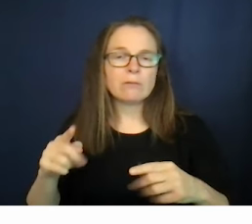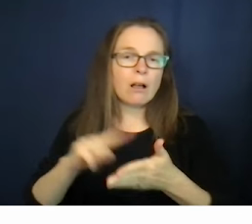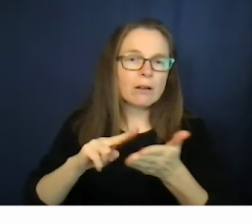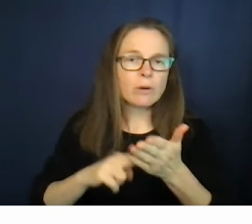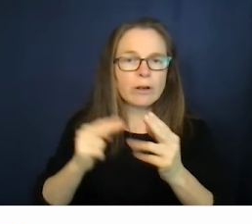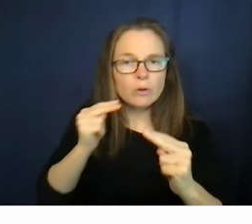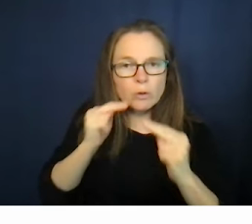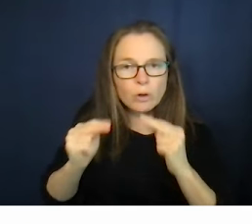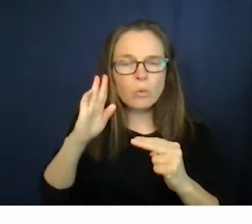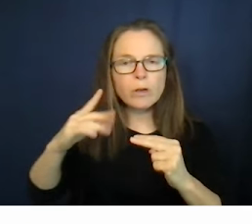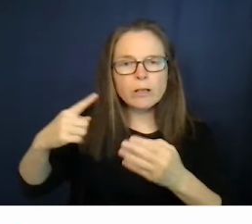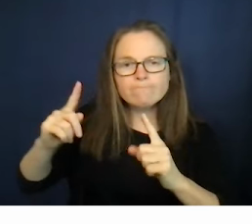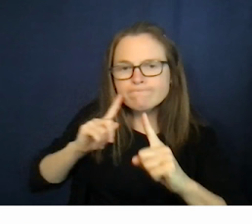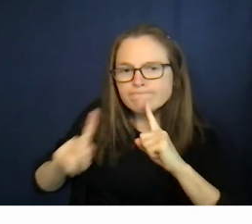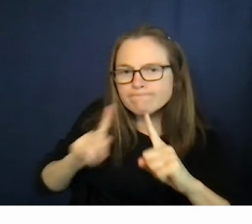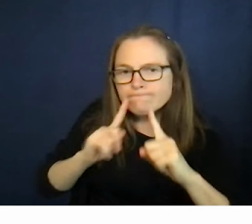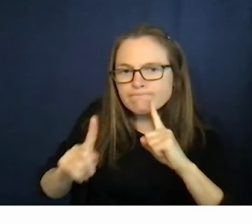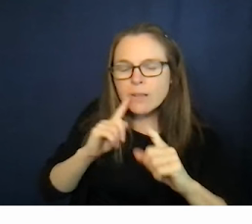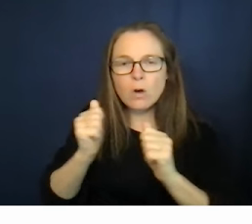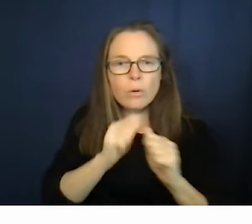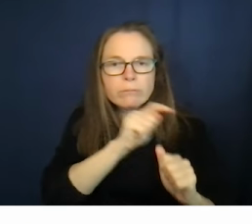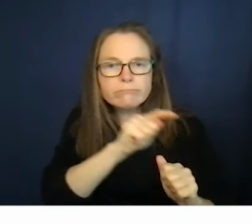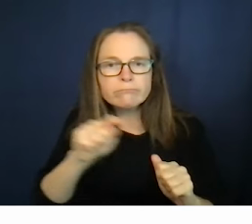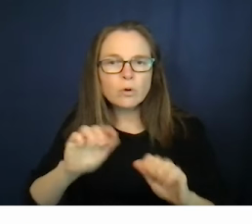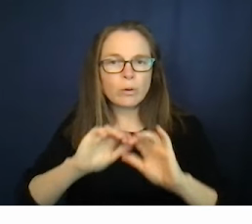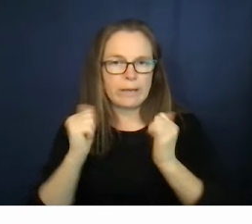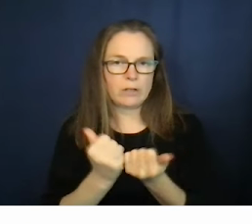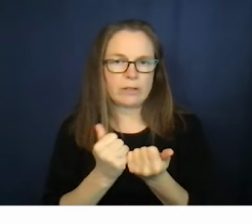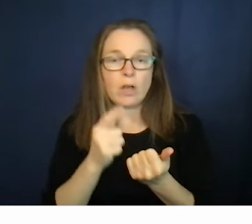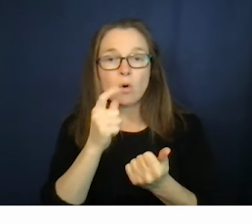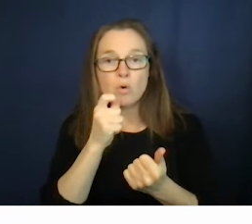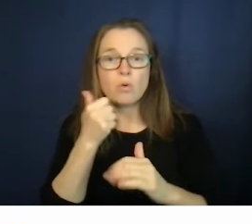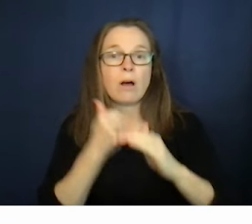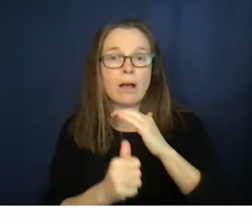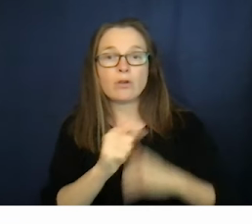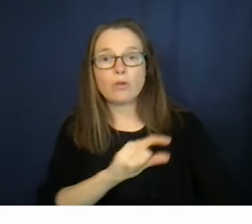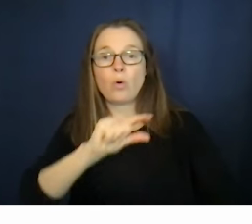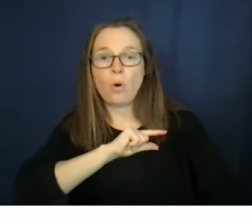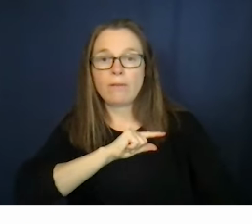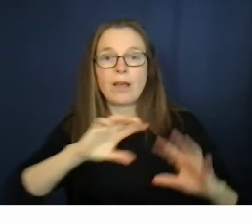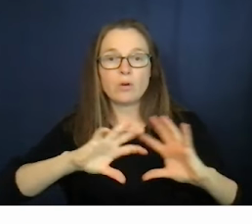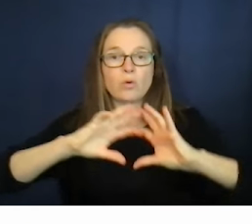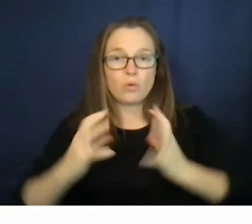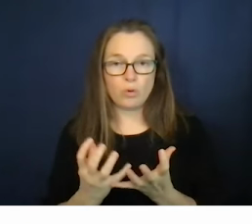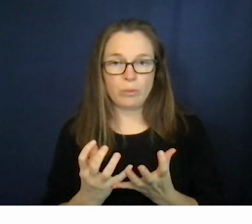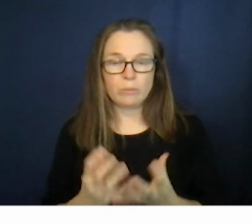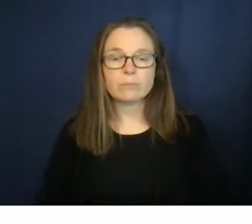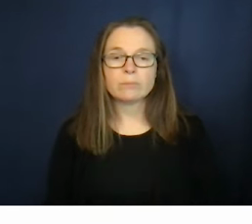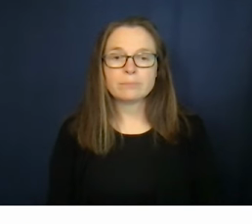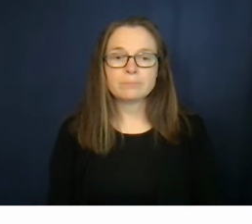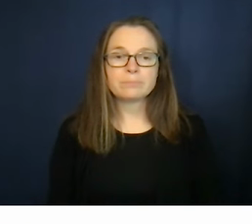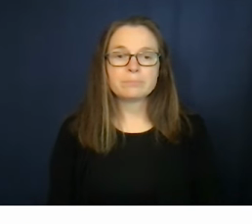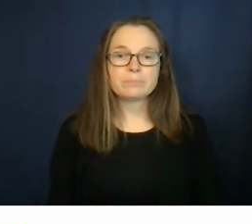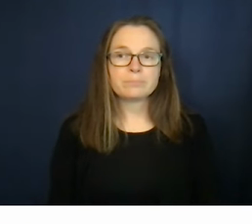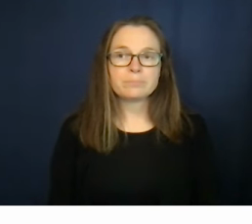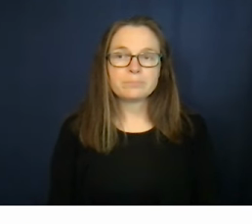those conversations that we will be having with agencies that are part of our qualified pool of agencies.